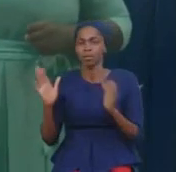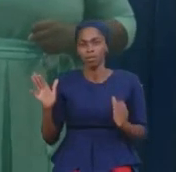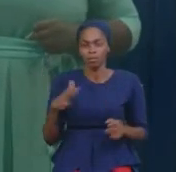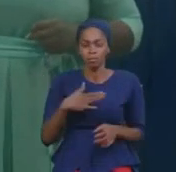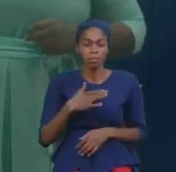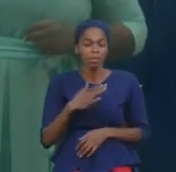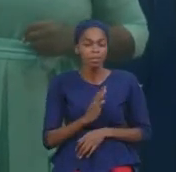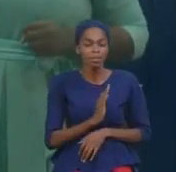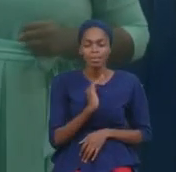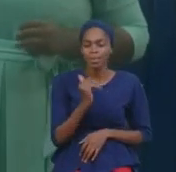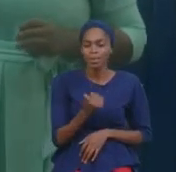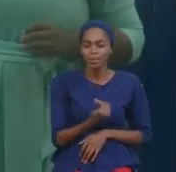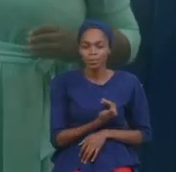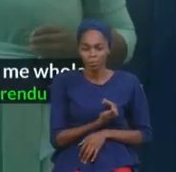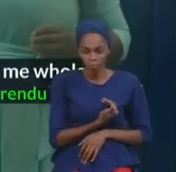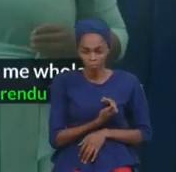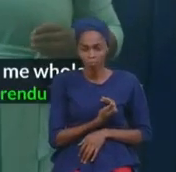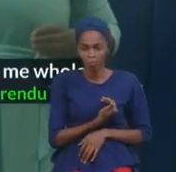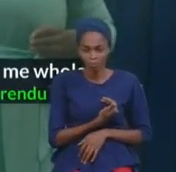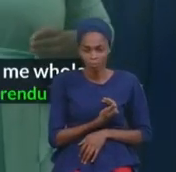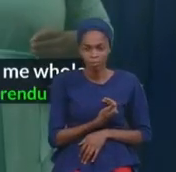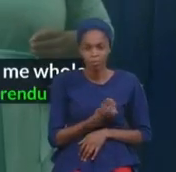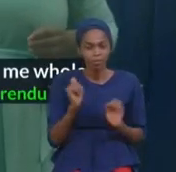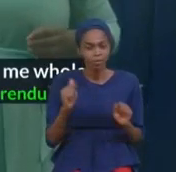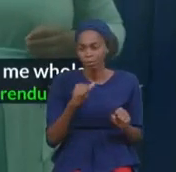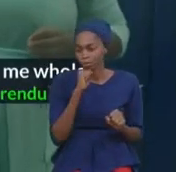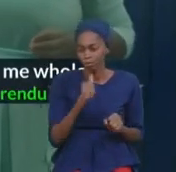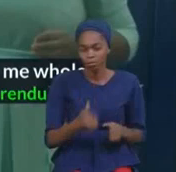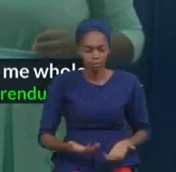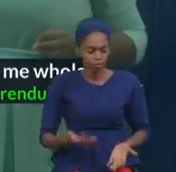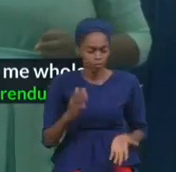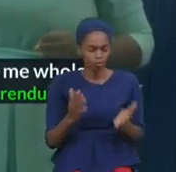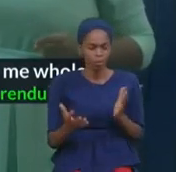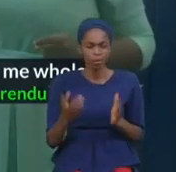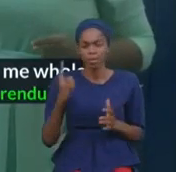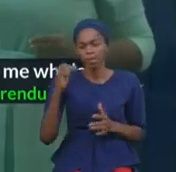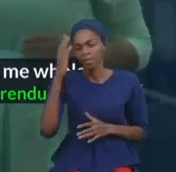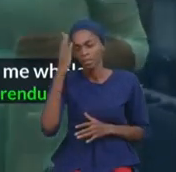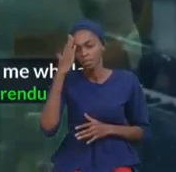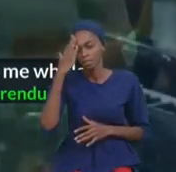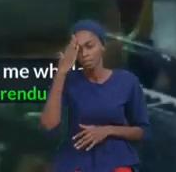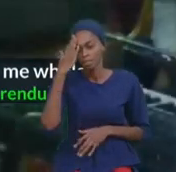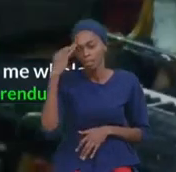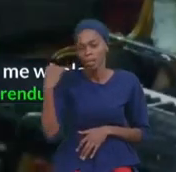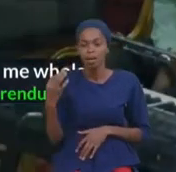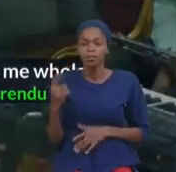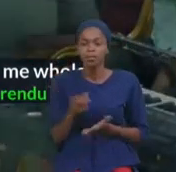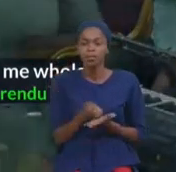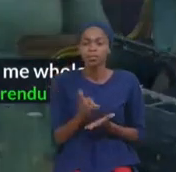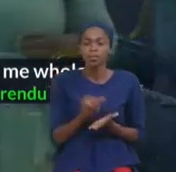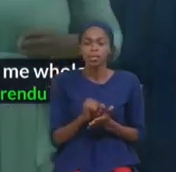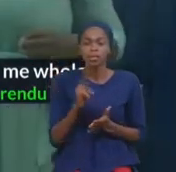crucify my soul. Could not outweigh the knowledge of the